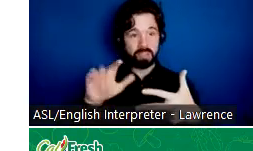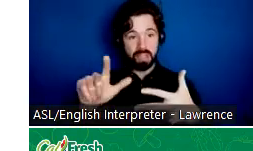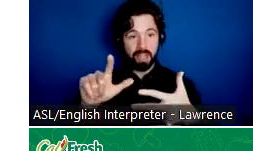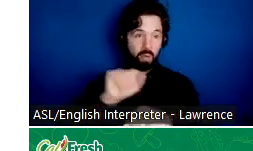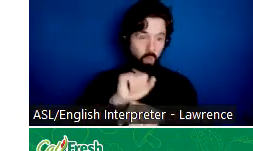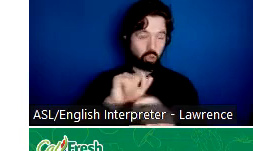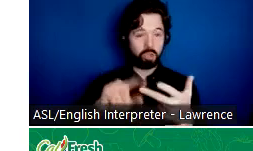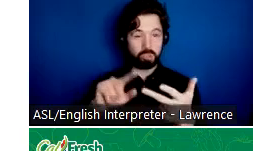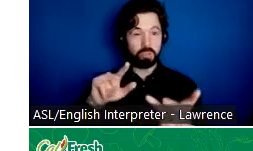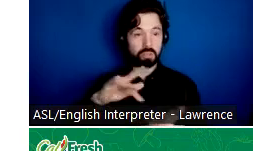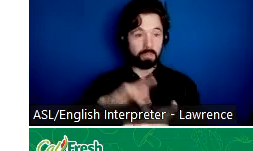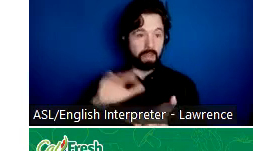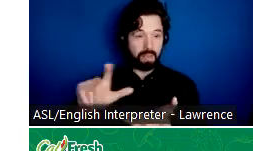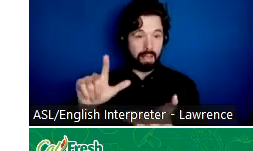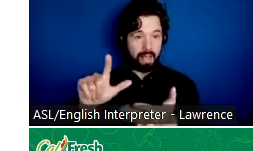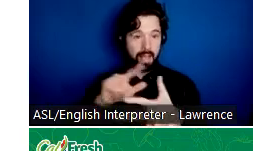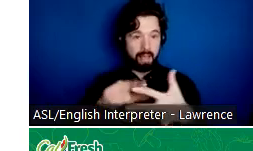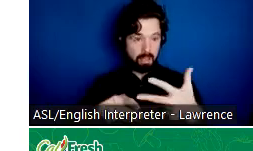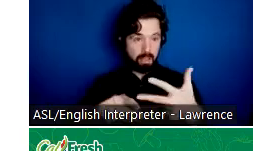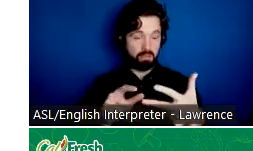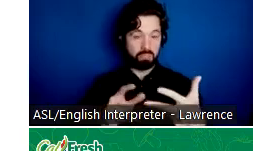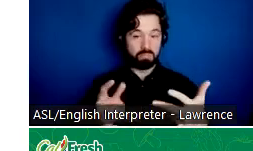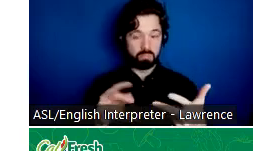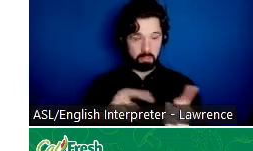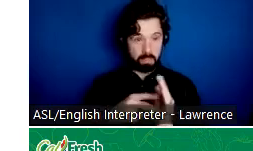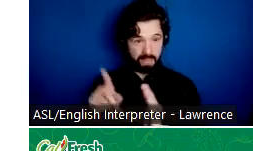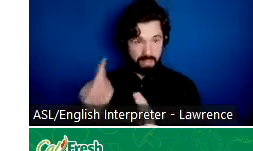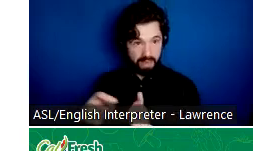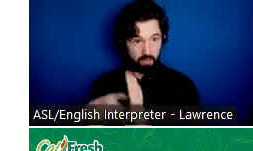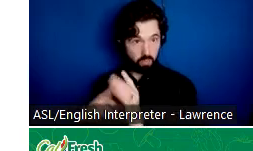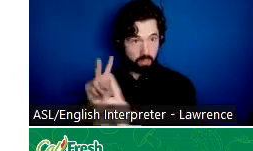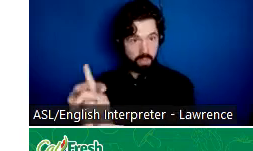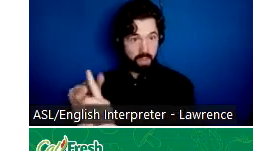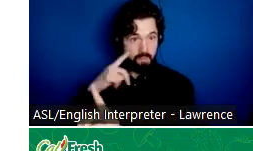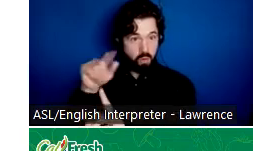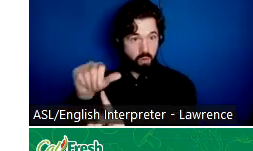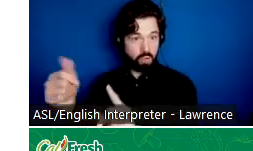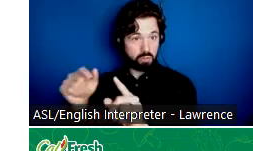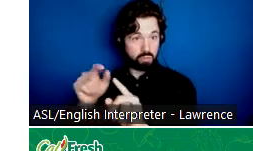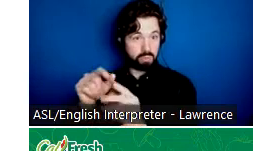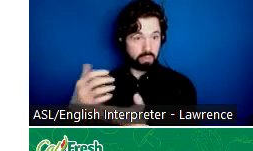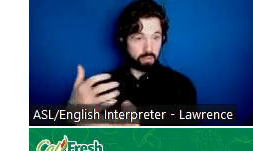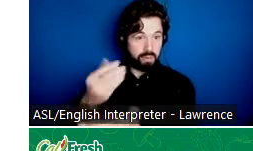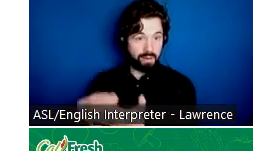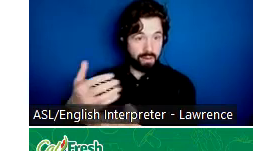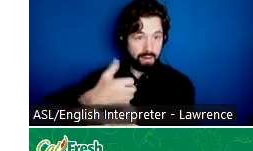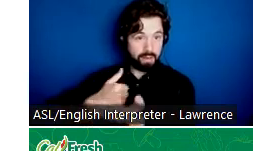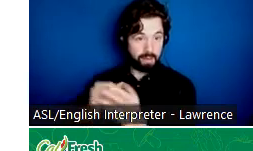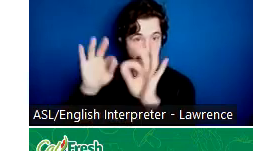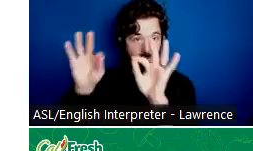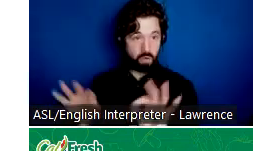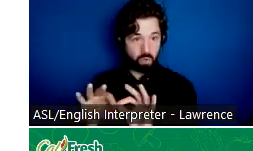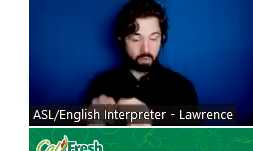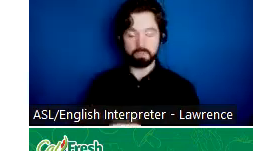district, do they still need to apply using the alternate income form as well, or are they streamlined? Great question. So